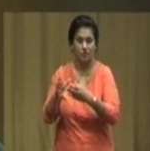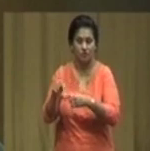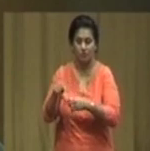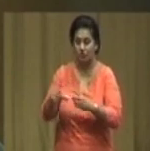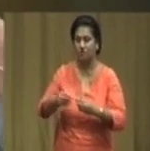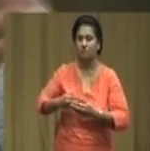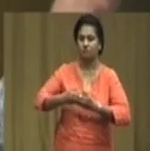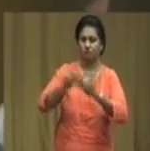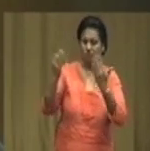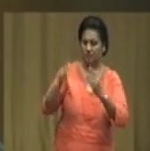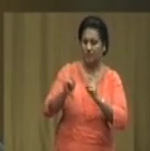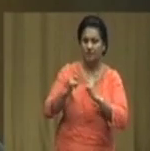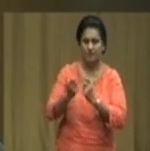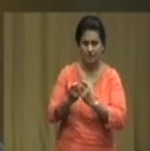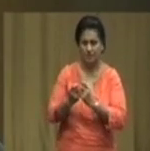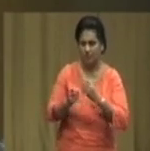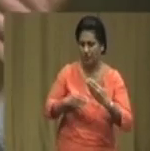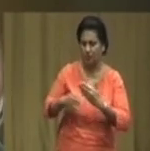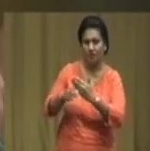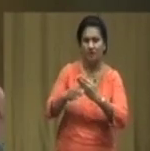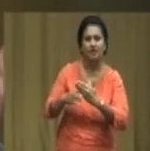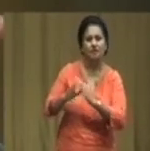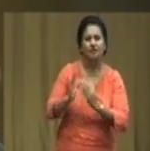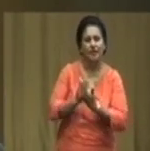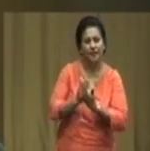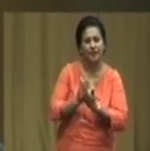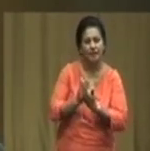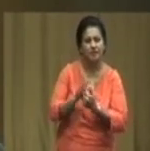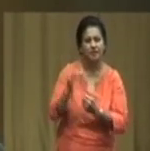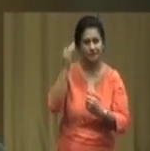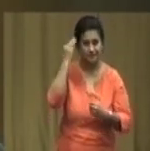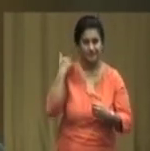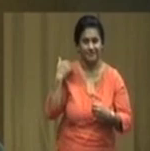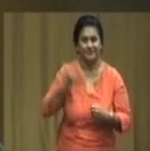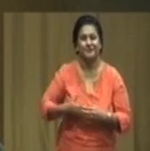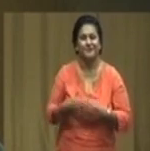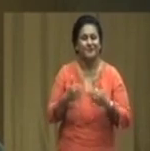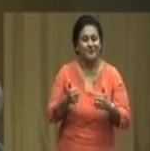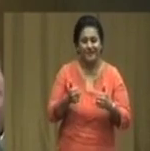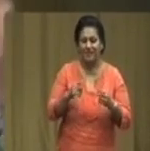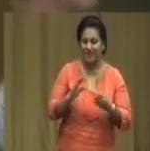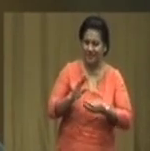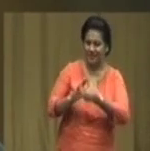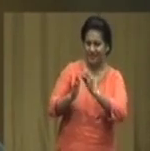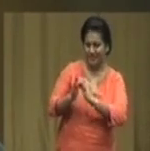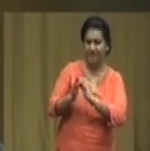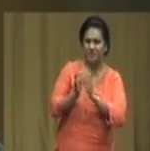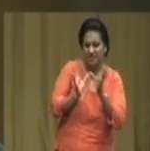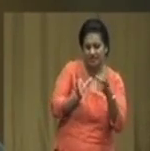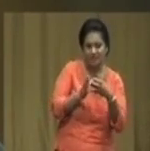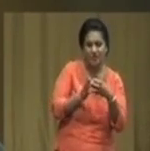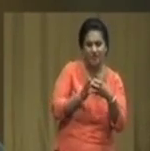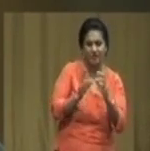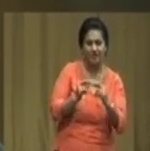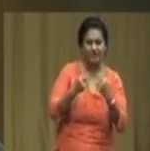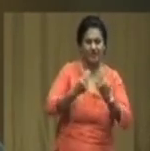ICSME, have put together around that. And it kind of reminds me a little about this OER movement. We are still a small family, and